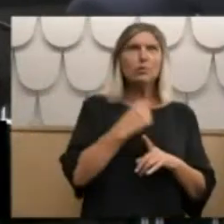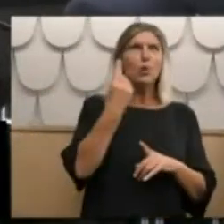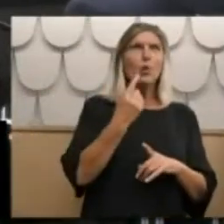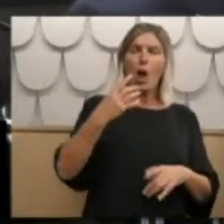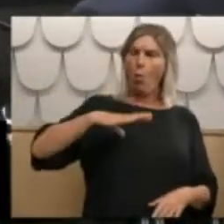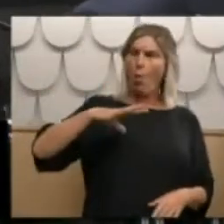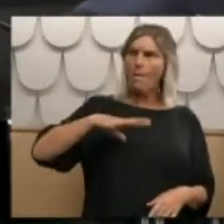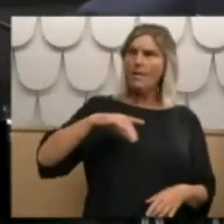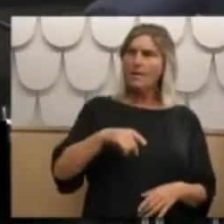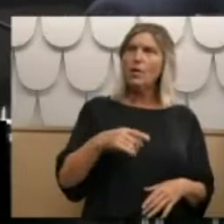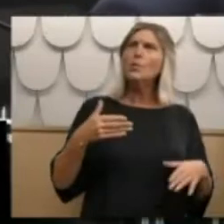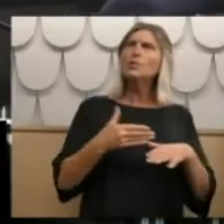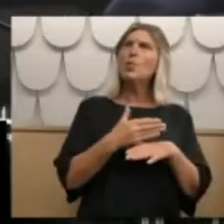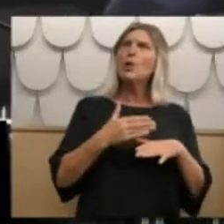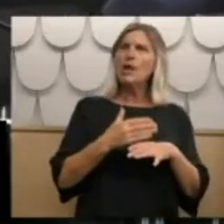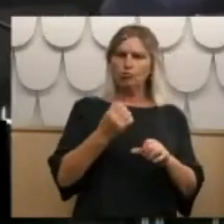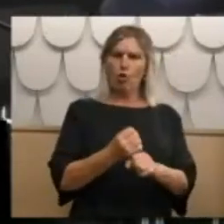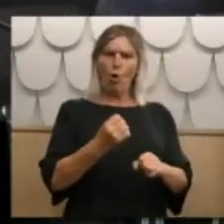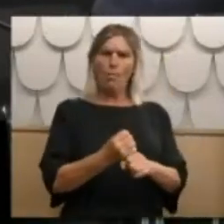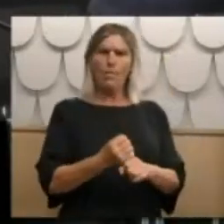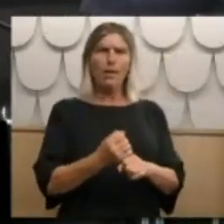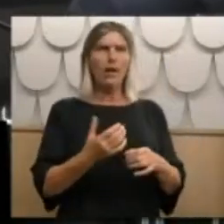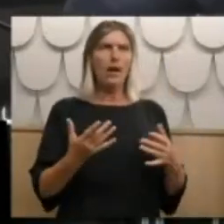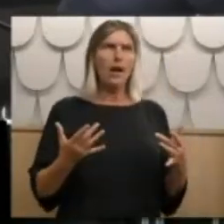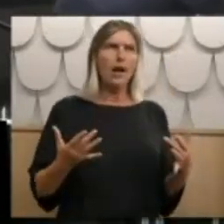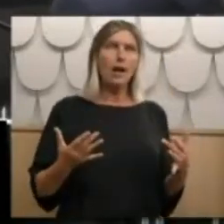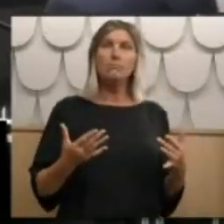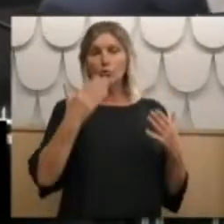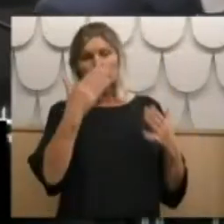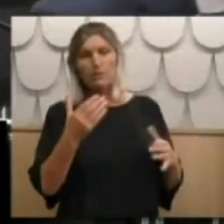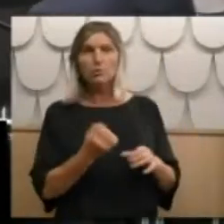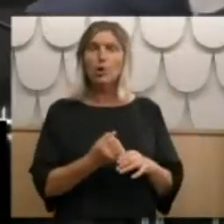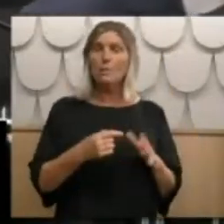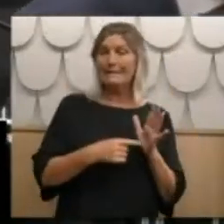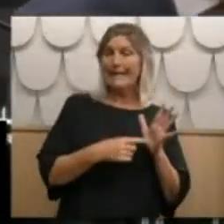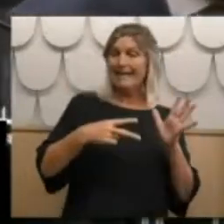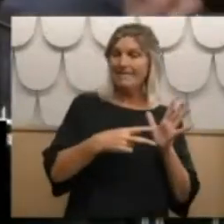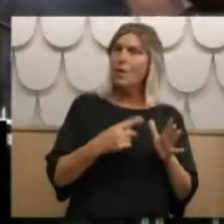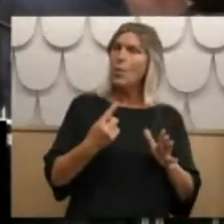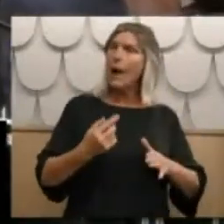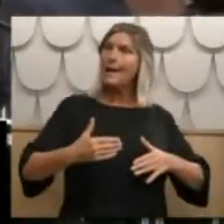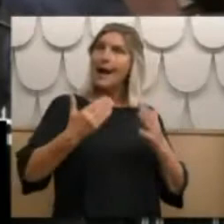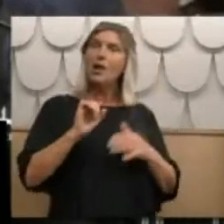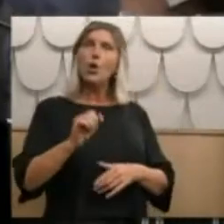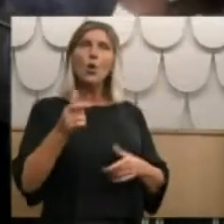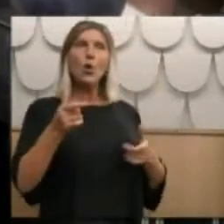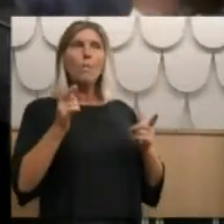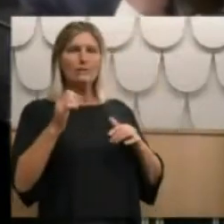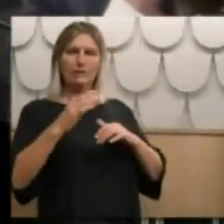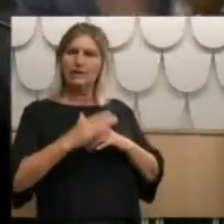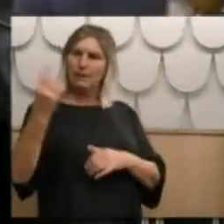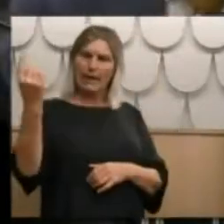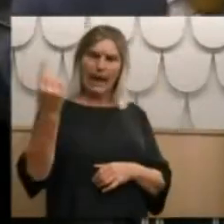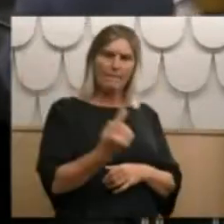was working in a job, a respectable job on television, and one day her boss's husband came